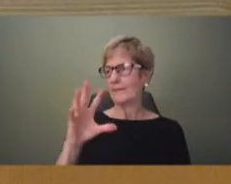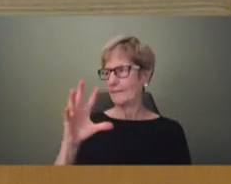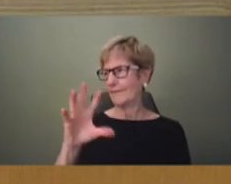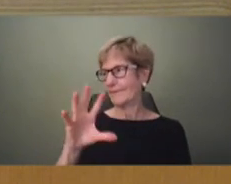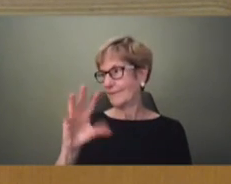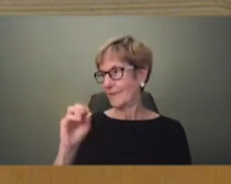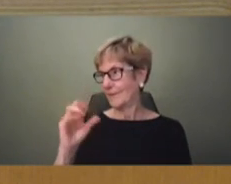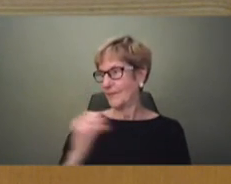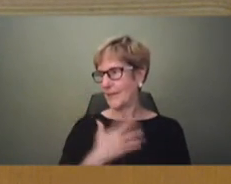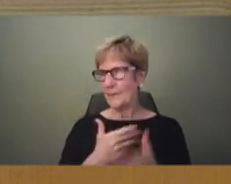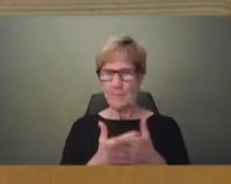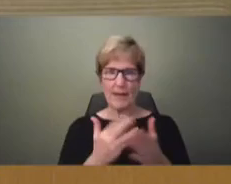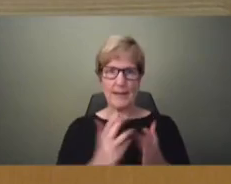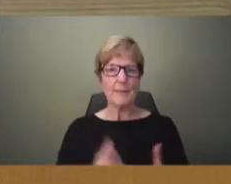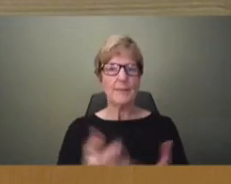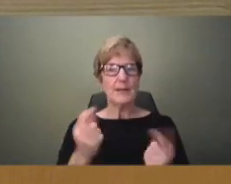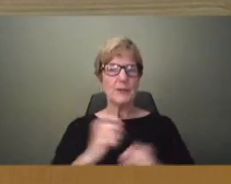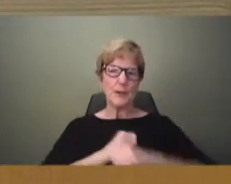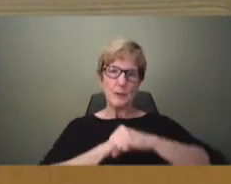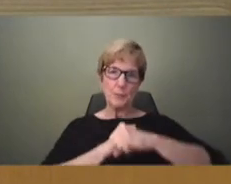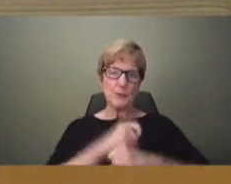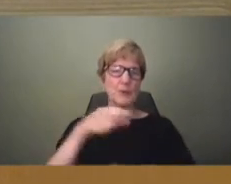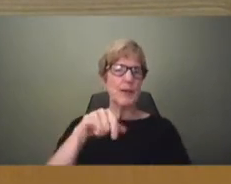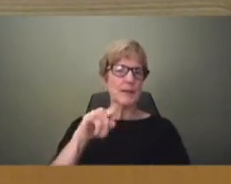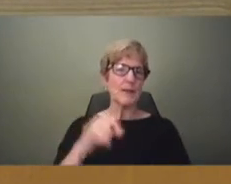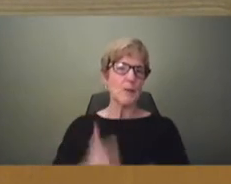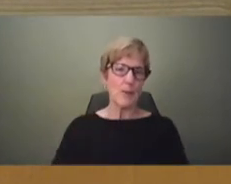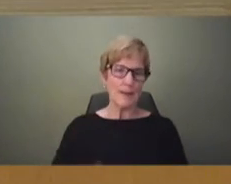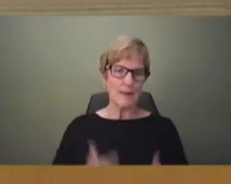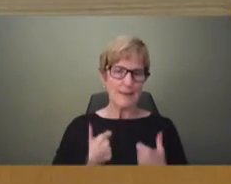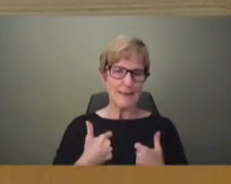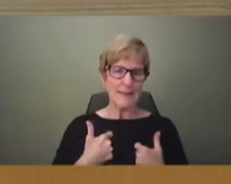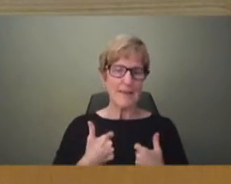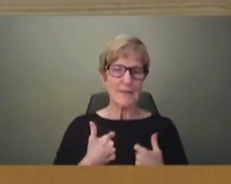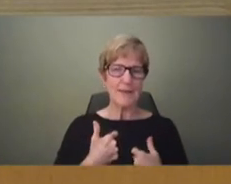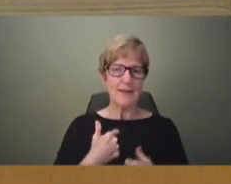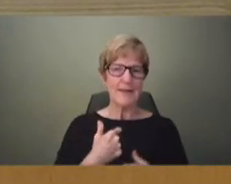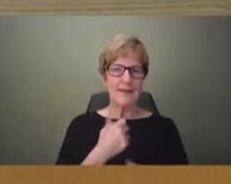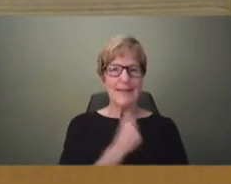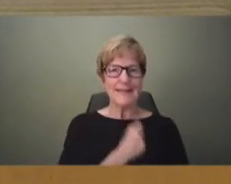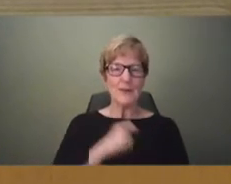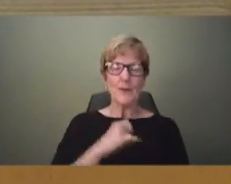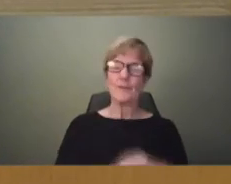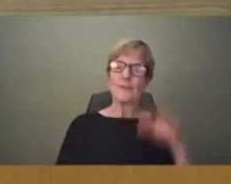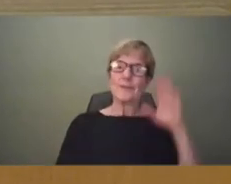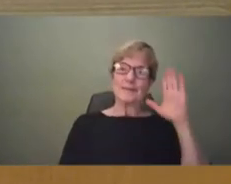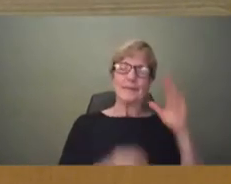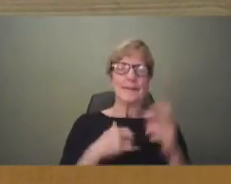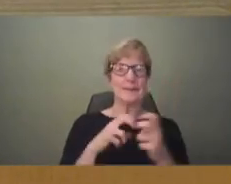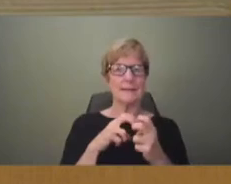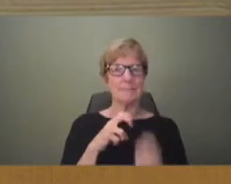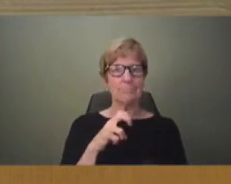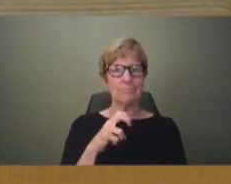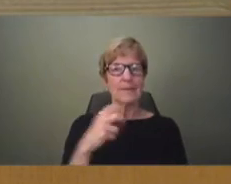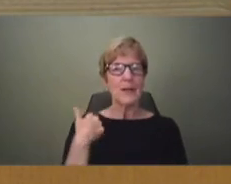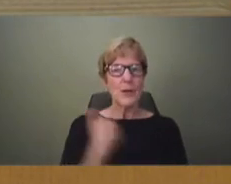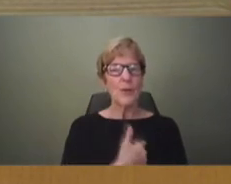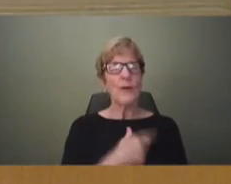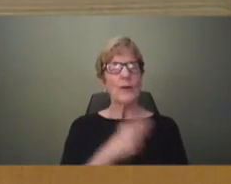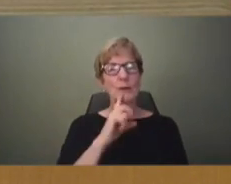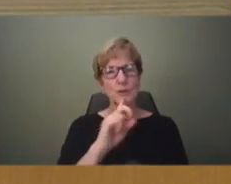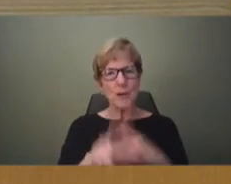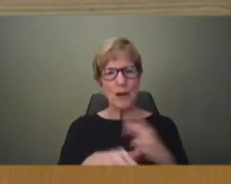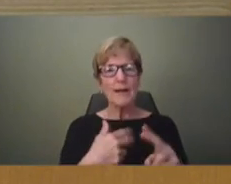uh in an effort to protect our quality of life and my apologies for raising my hand earlier but my jaw dropped because we're talking